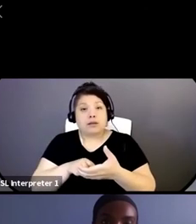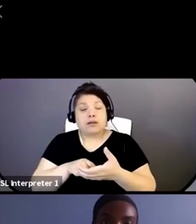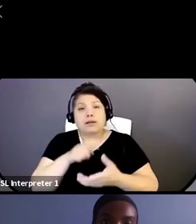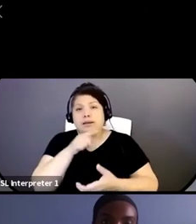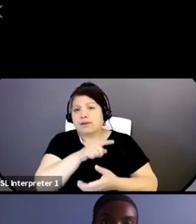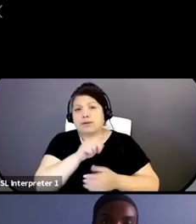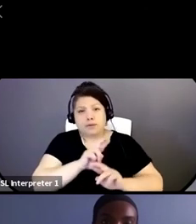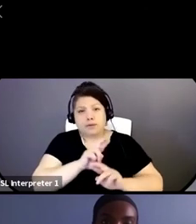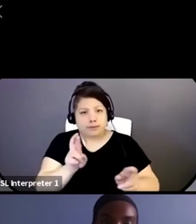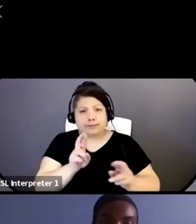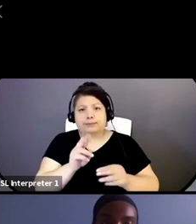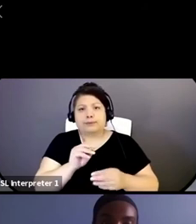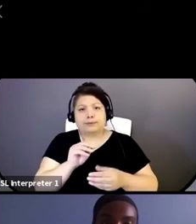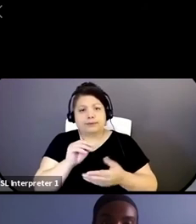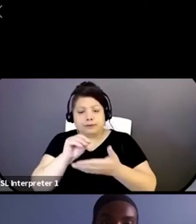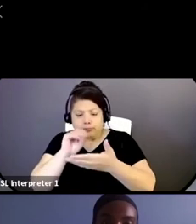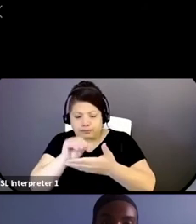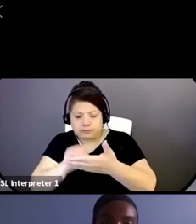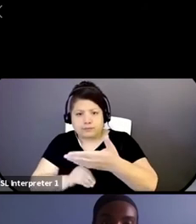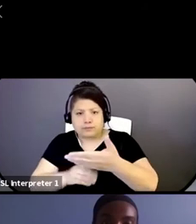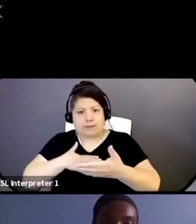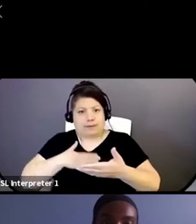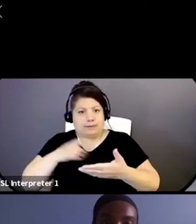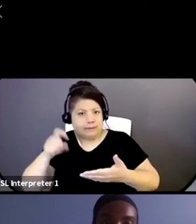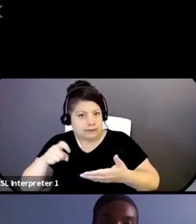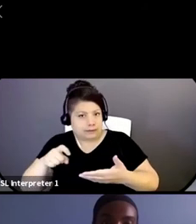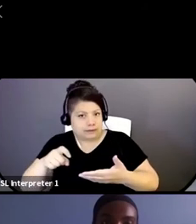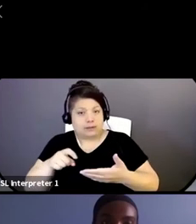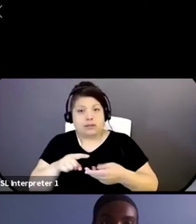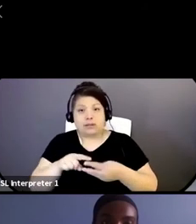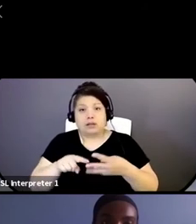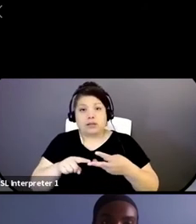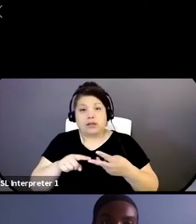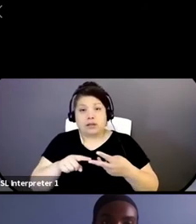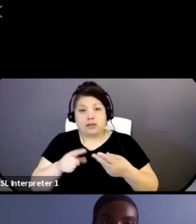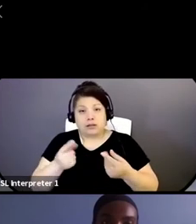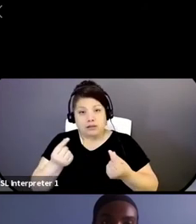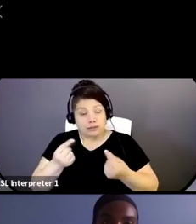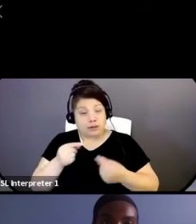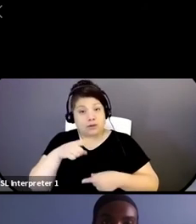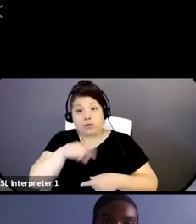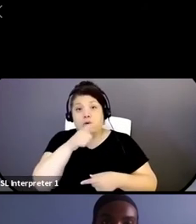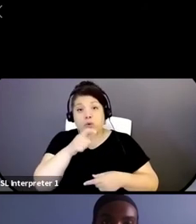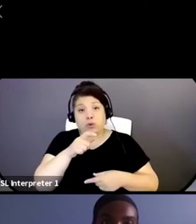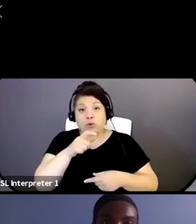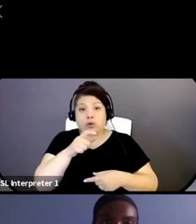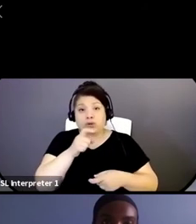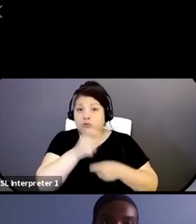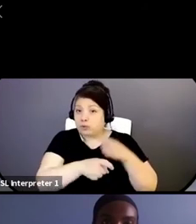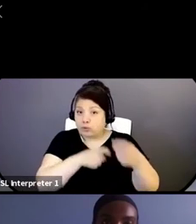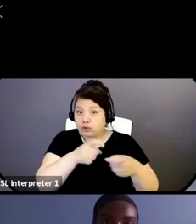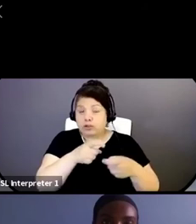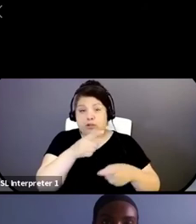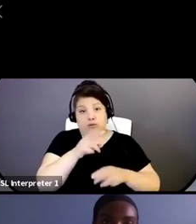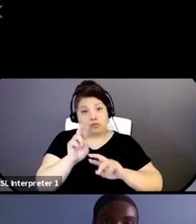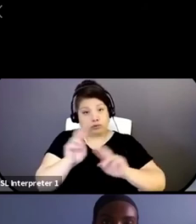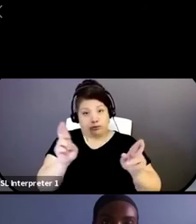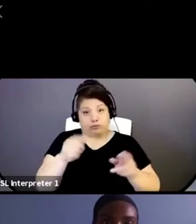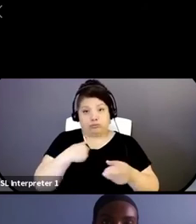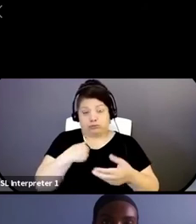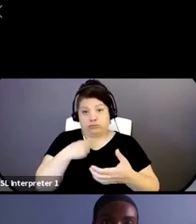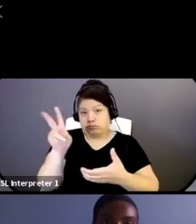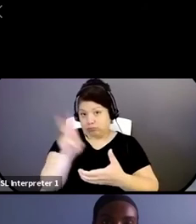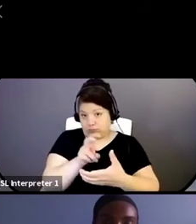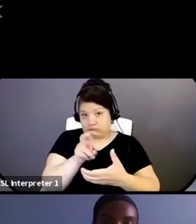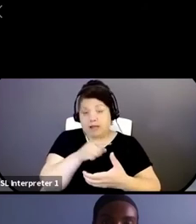all the needs that they have. And on the front end to the user, so donors sign up for this app. And when